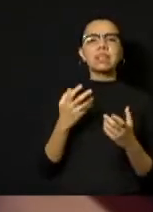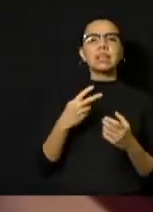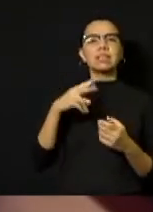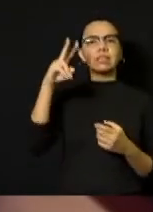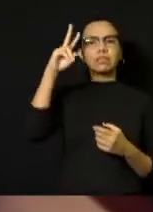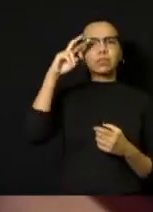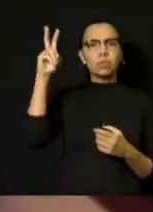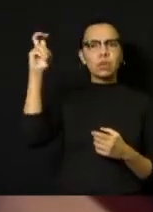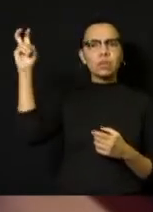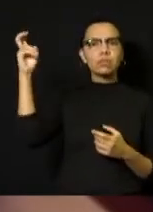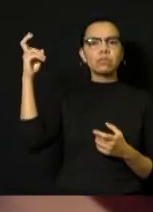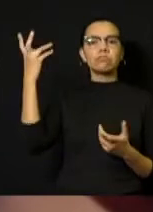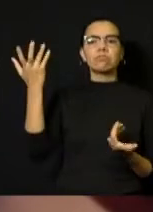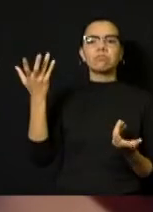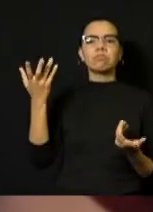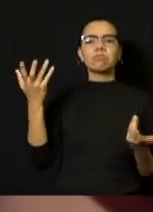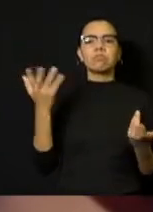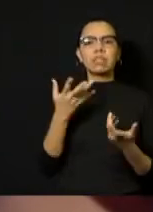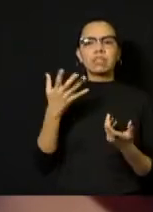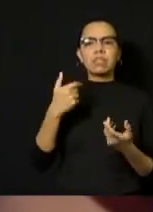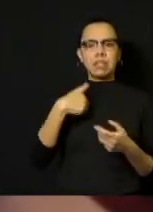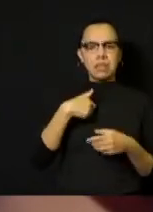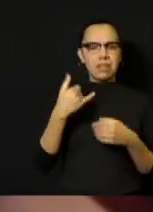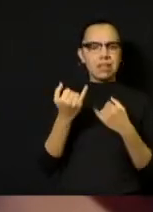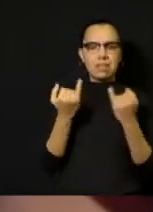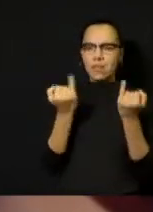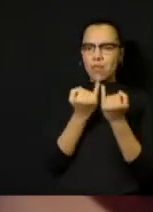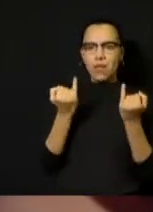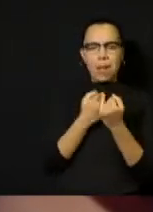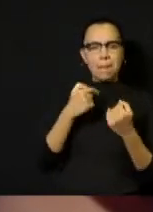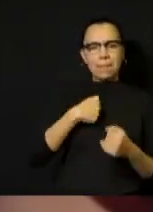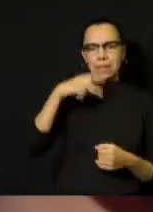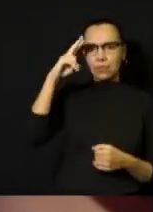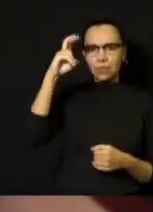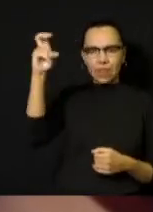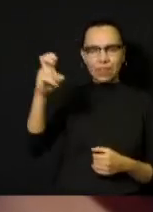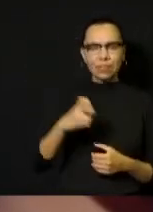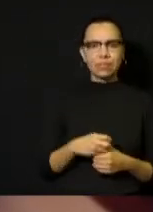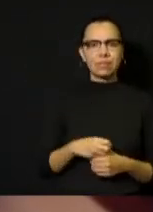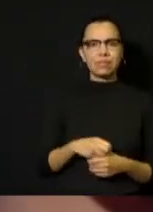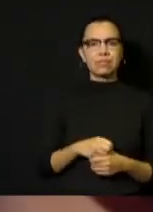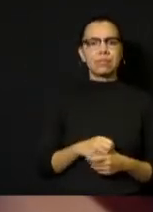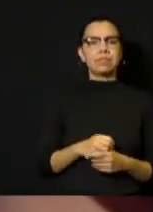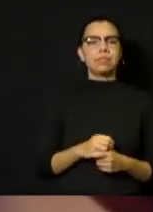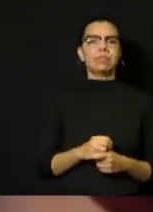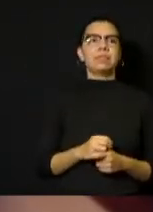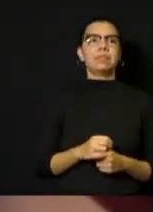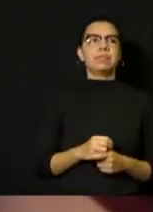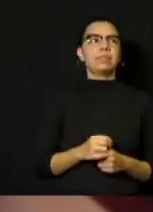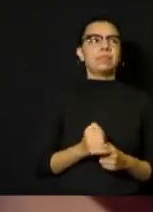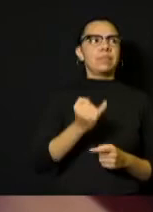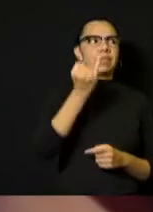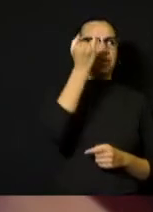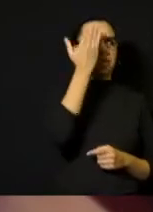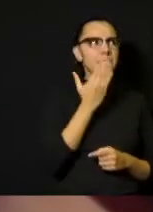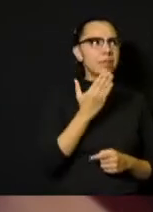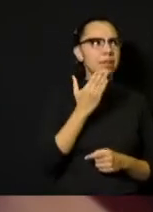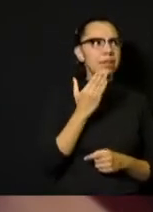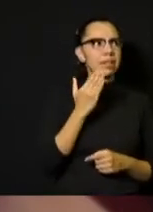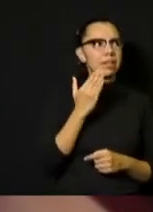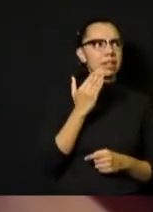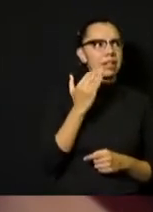this made their dreams come true as well as mine. The photos you see behind